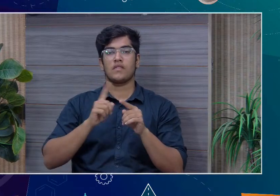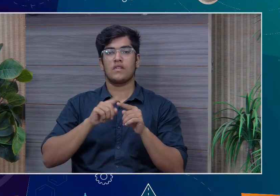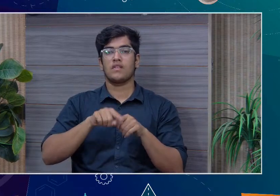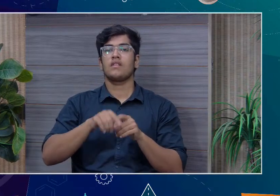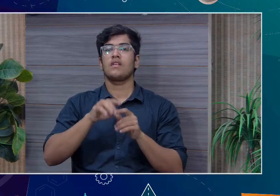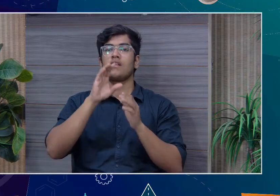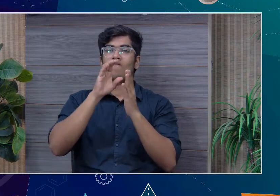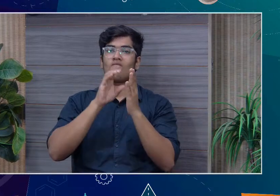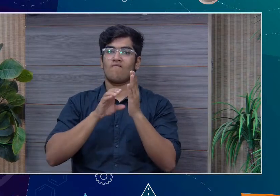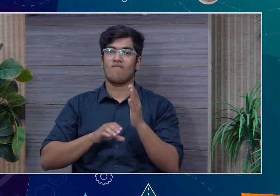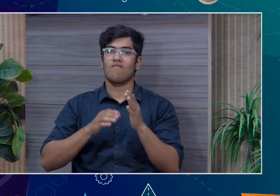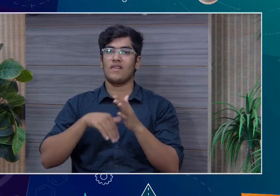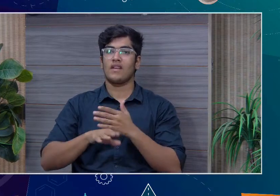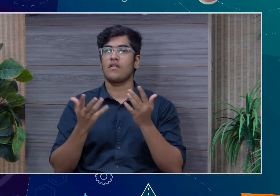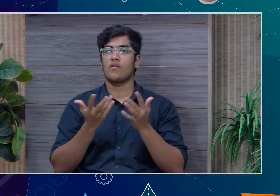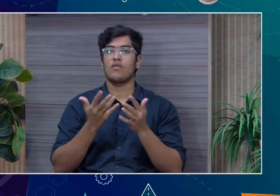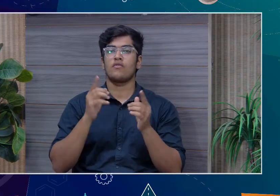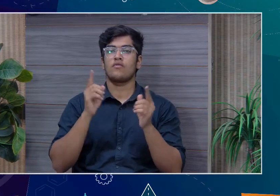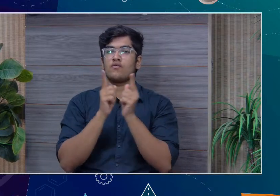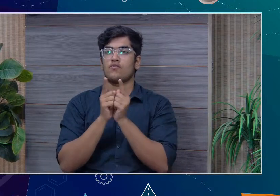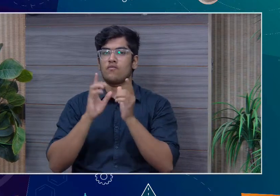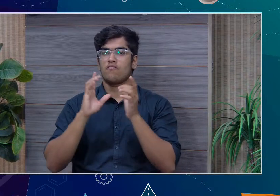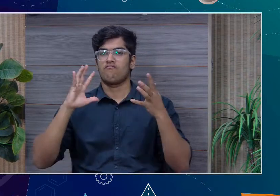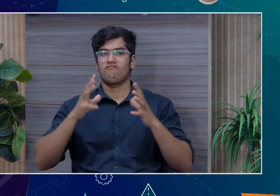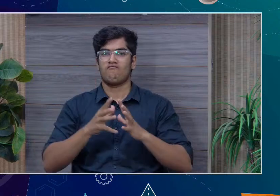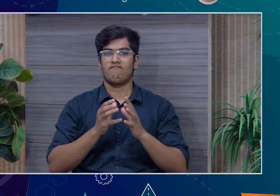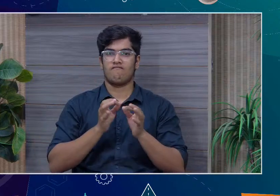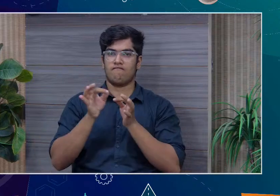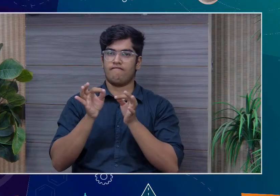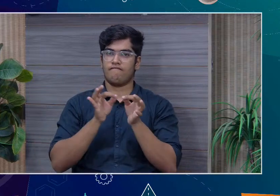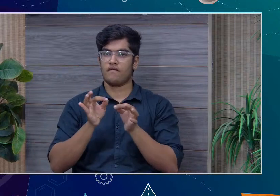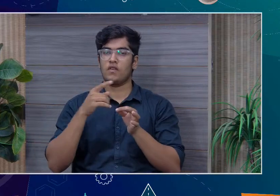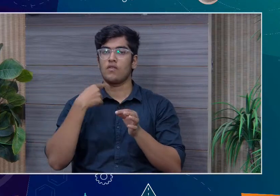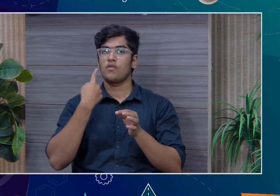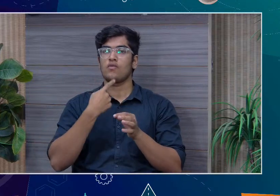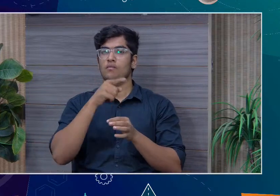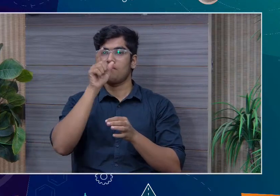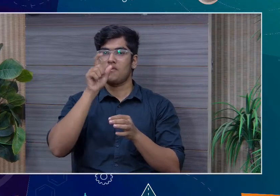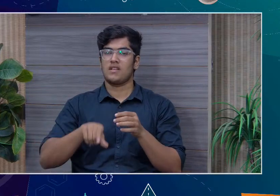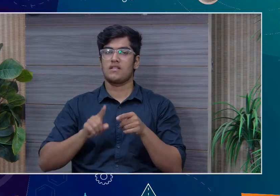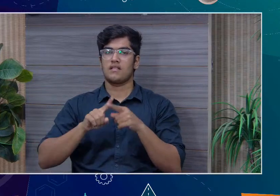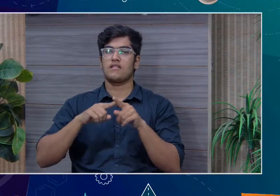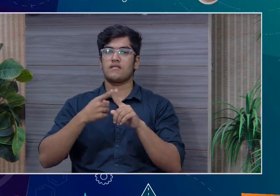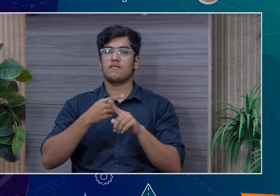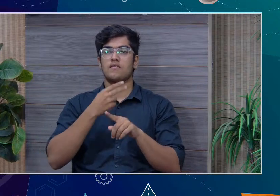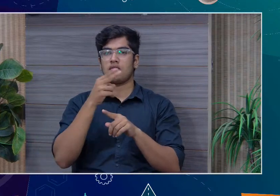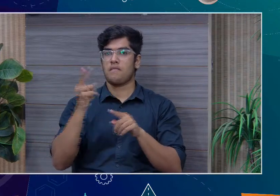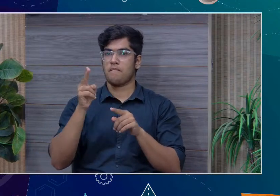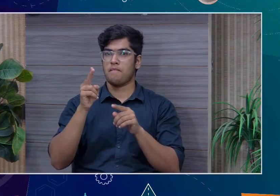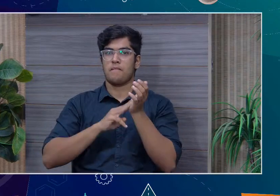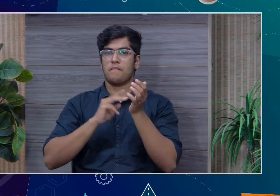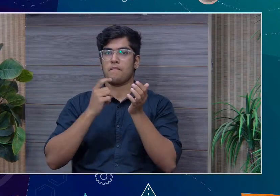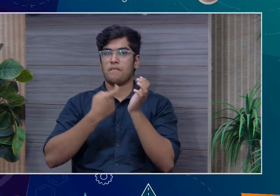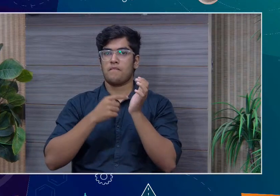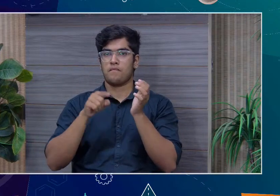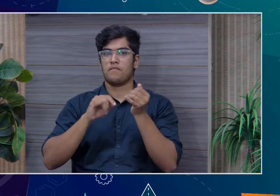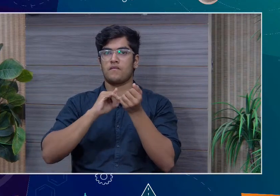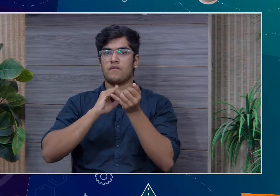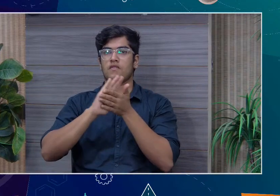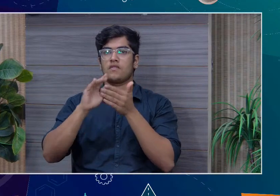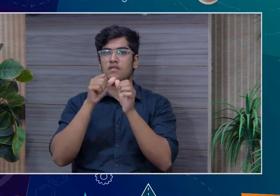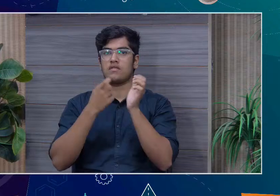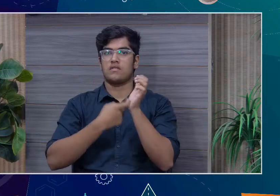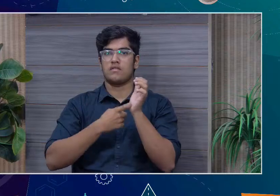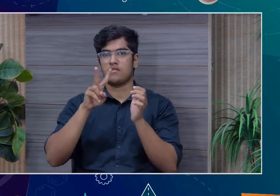summary, the synopsis of this entire chapter. So let me introduce him to all of you. He is a Mr. Sharvdat